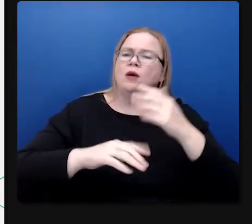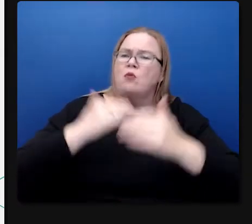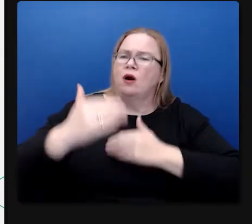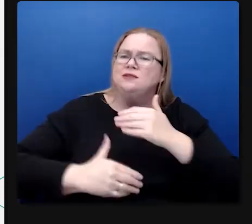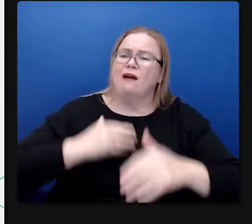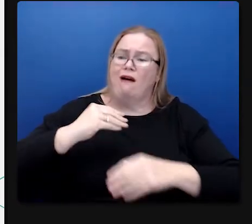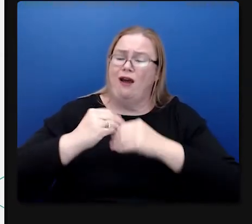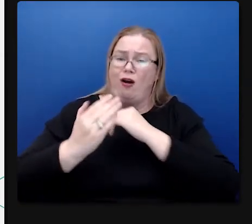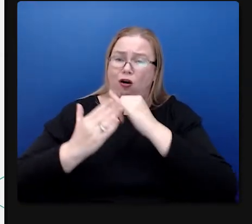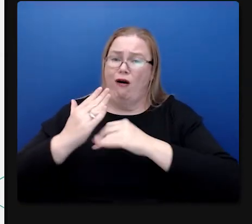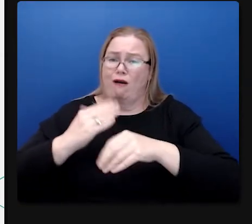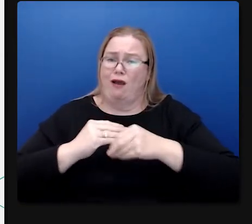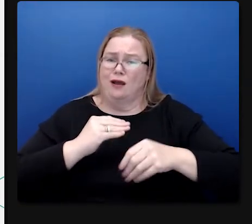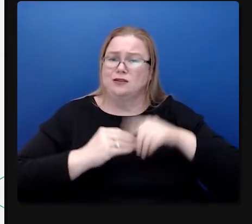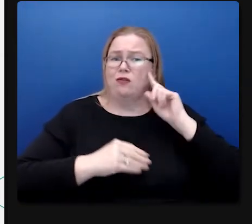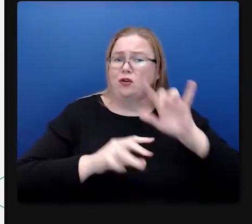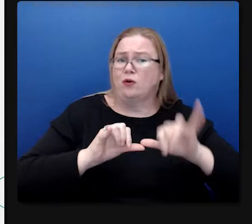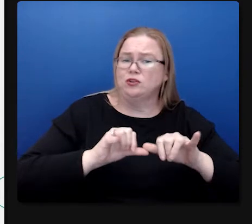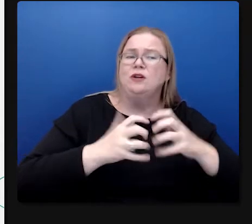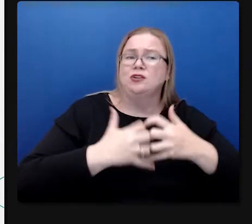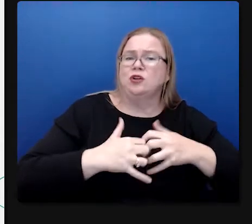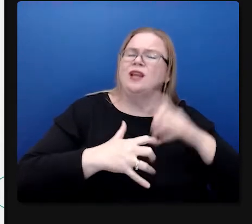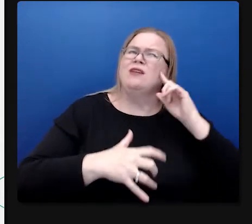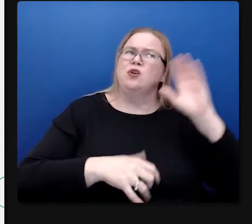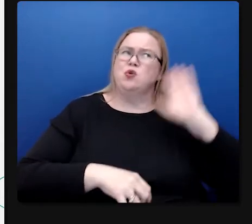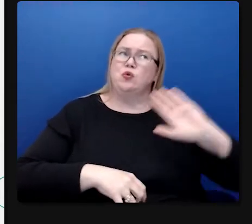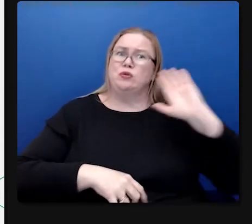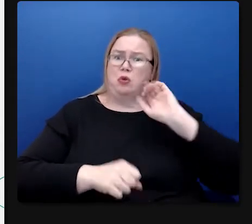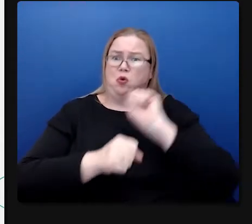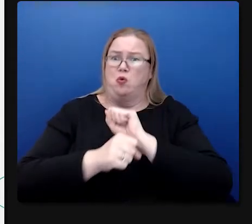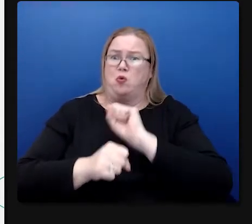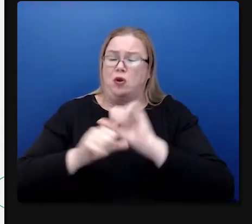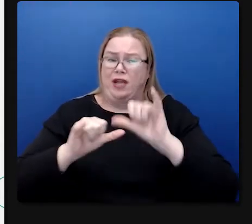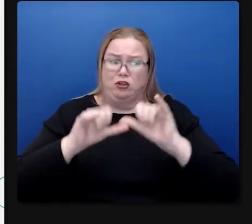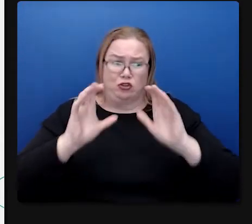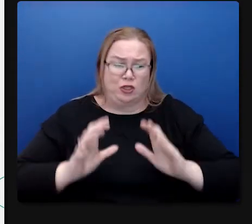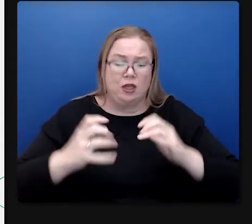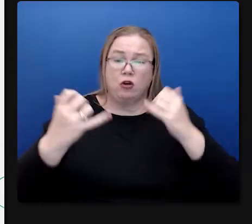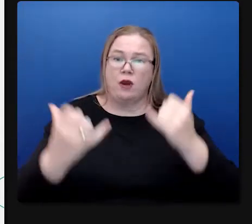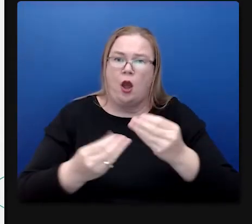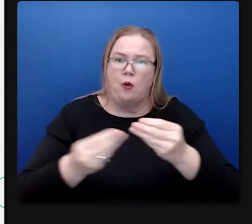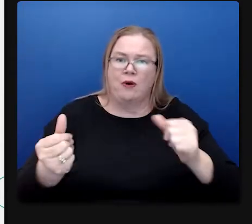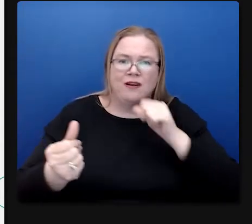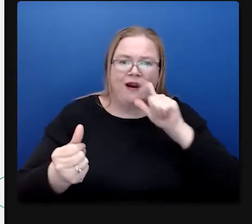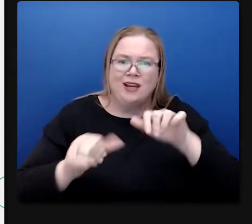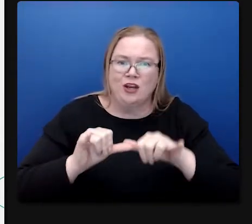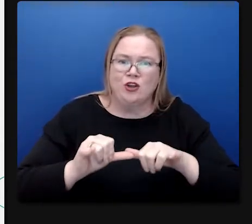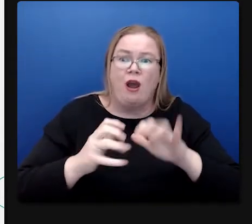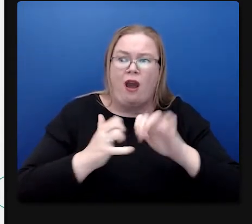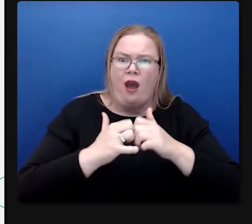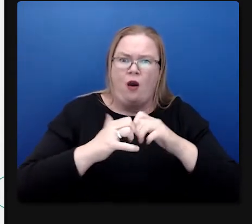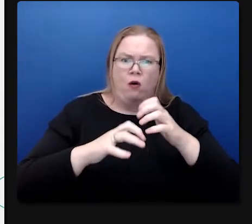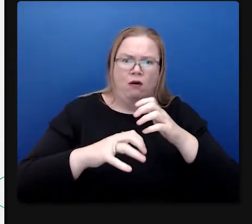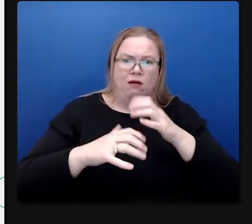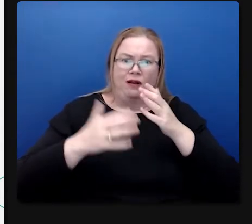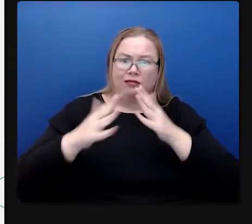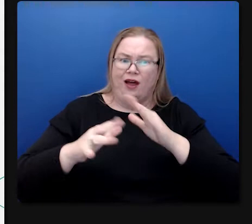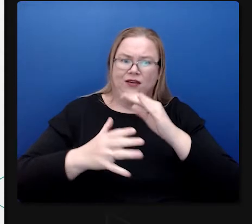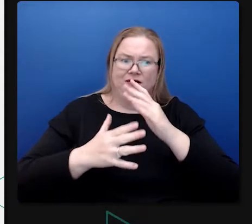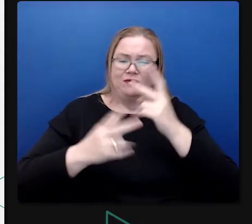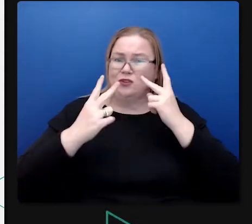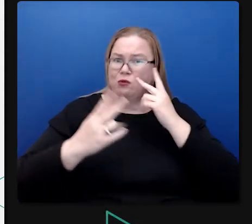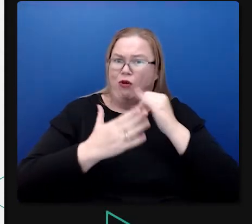the process of adding art assets to your engine. If that used to require the work of an engineer and now doesn't, how does that enable your visual artist